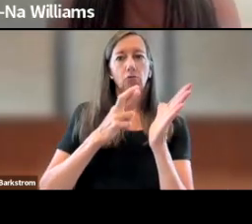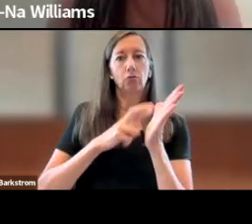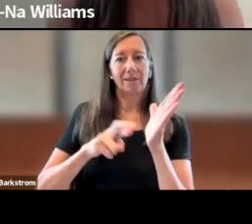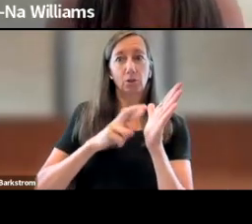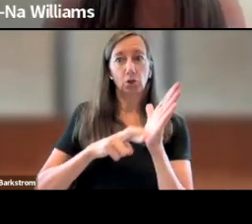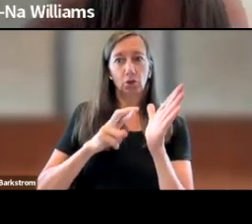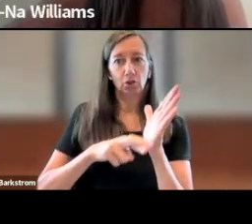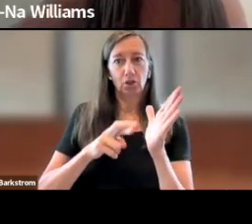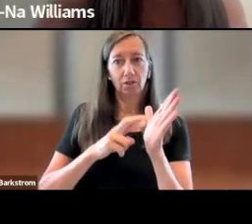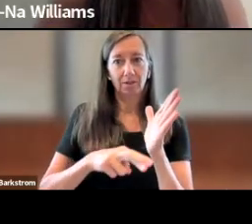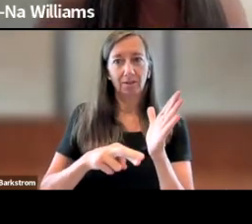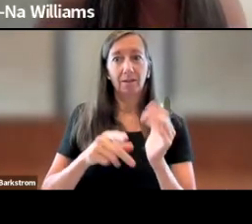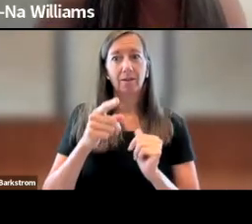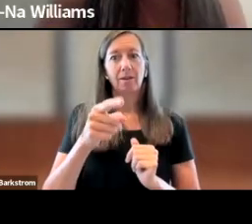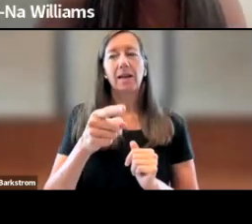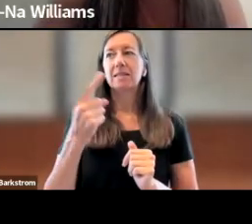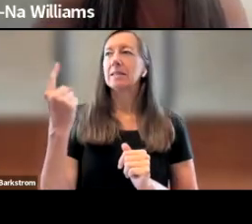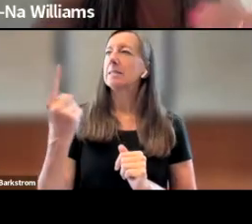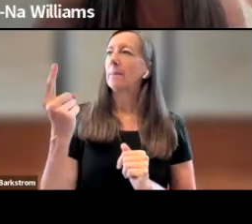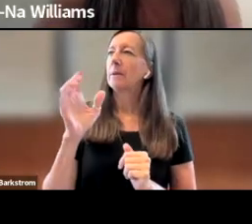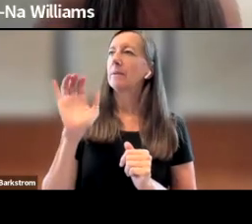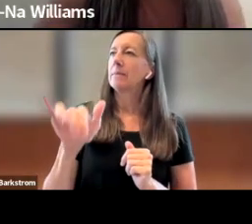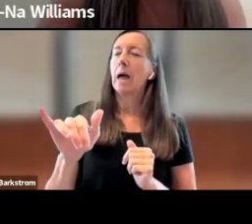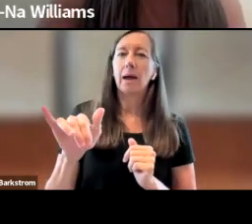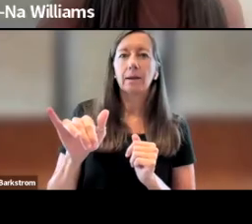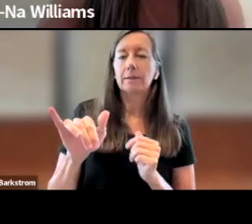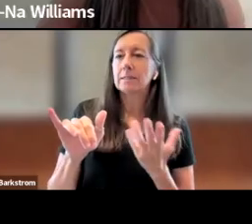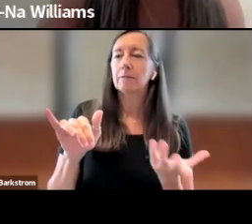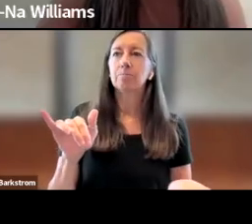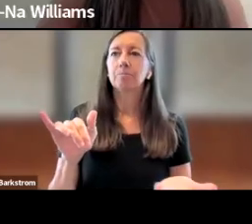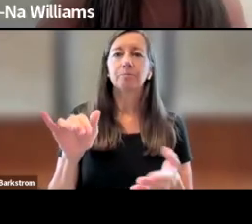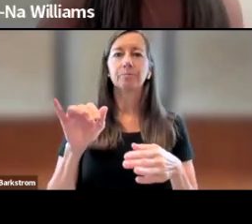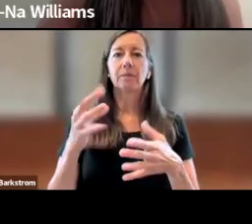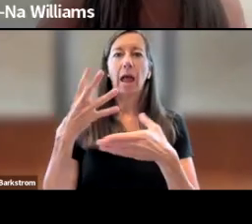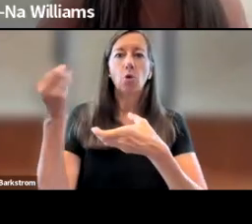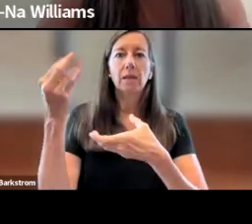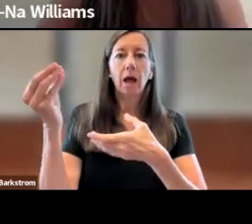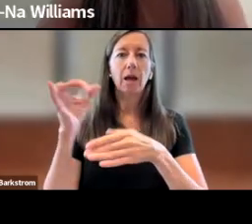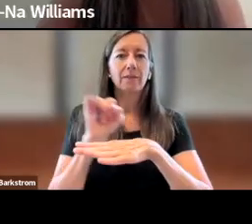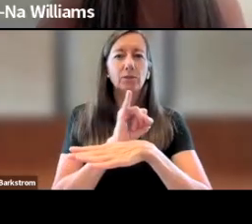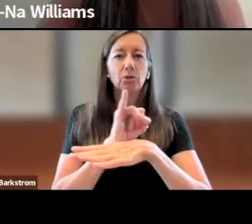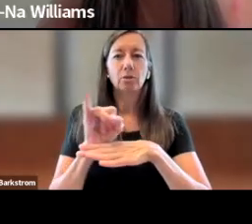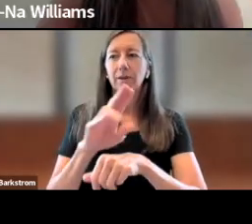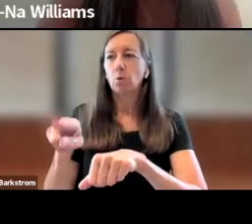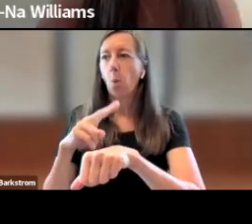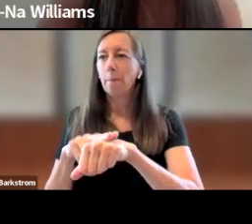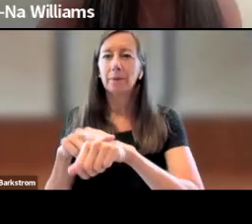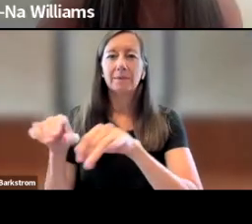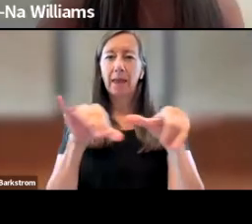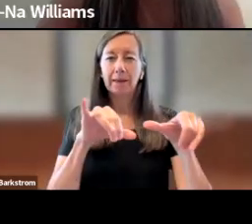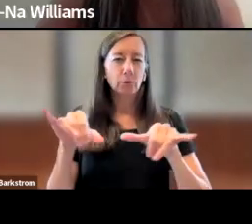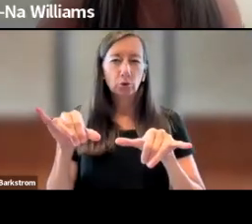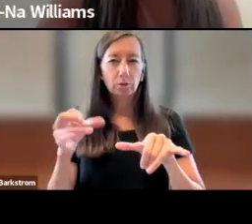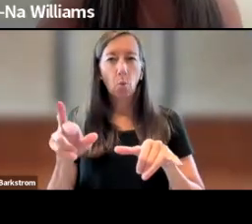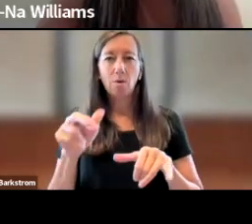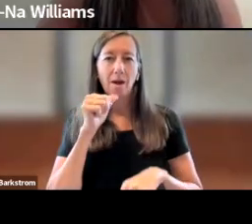standard? Is what you're asking for something that's outside of the norm? Also, a question would be, what have they,